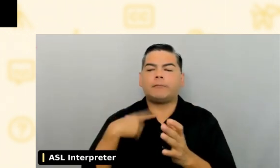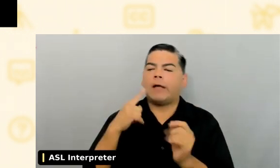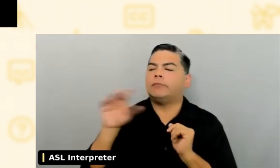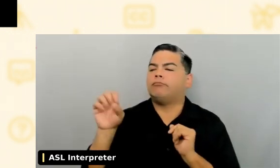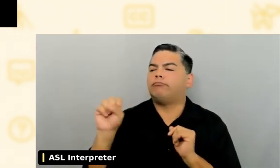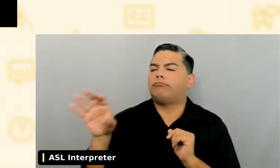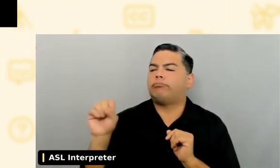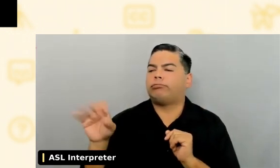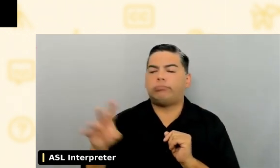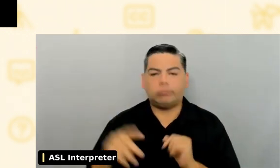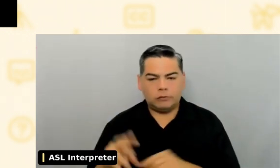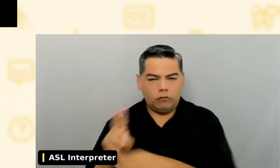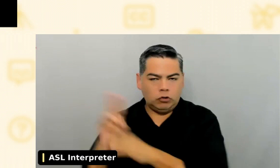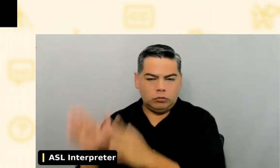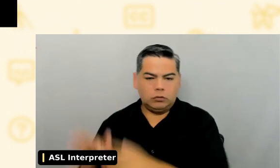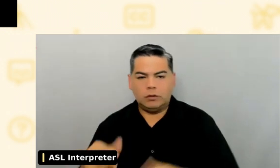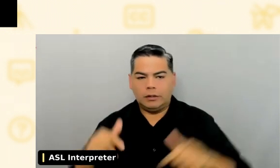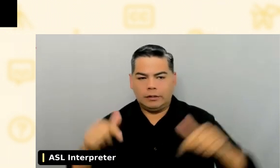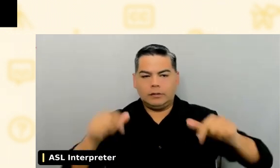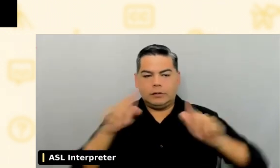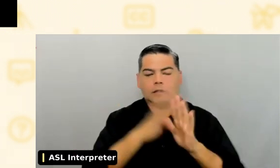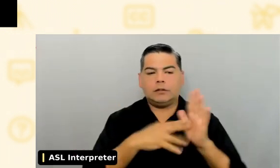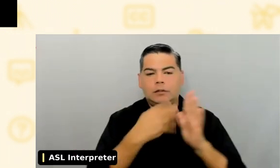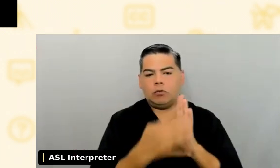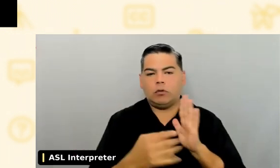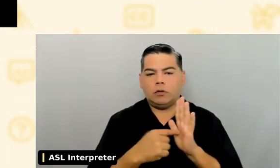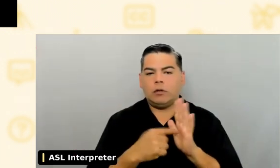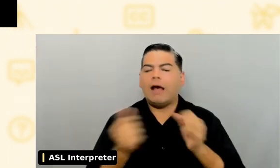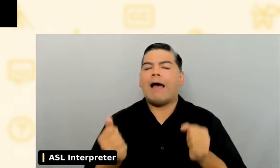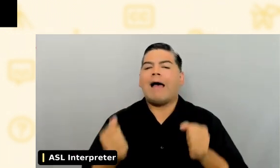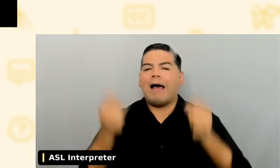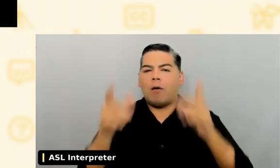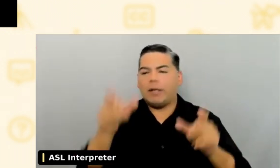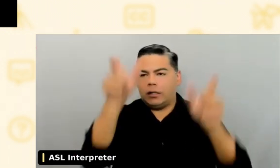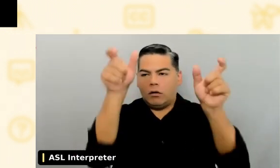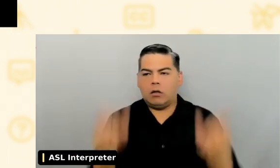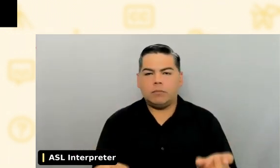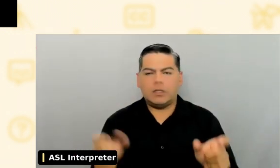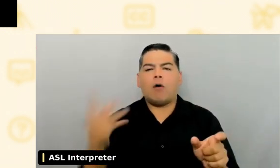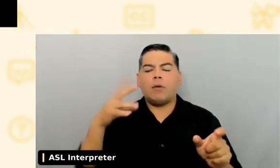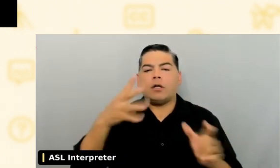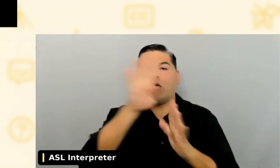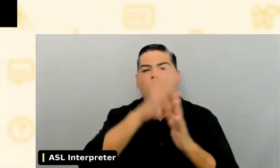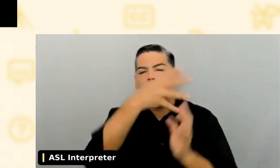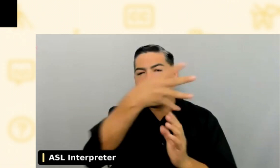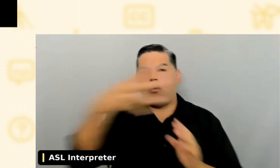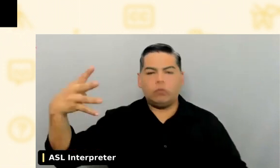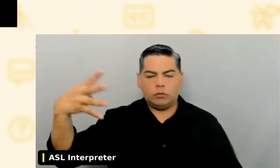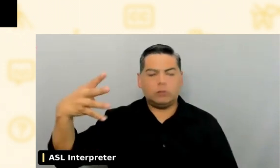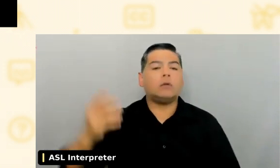to a user. So this is a table, and there are this number of columns and rows, and these are the